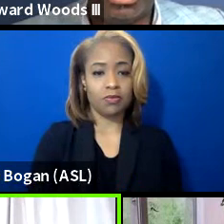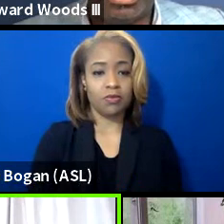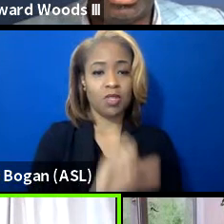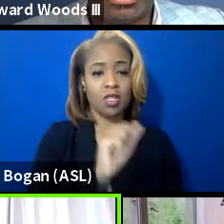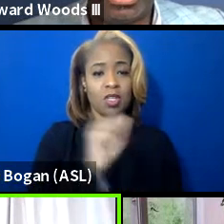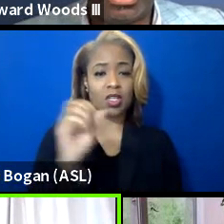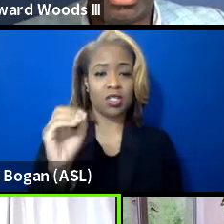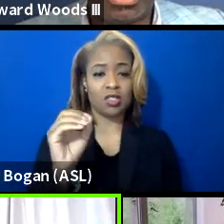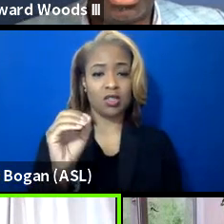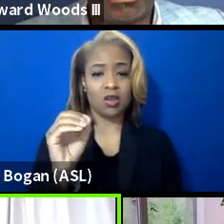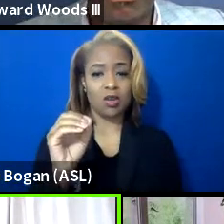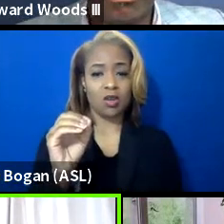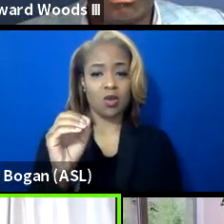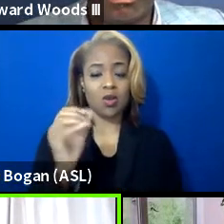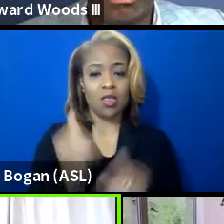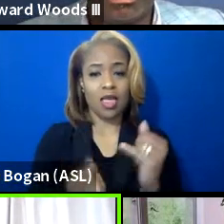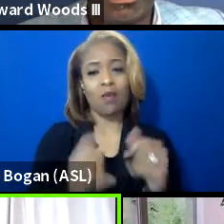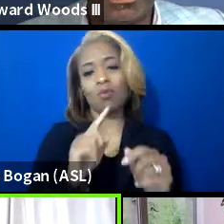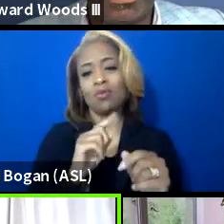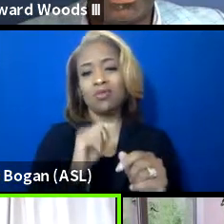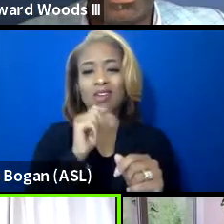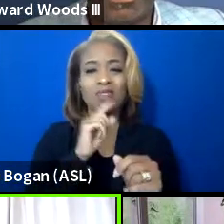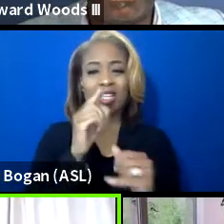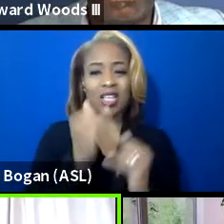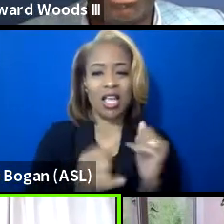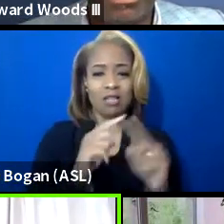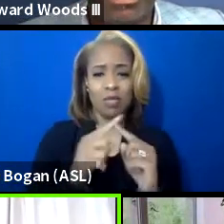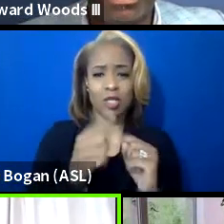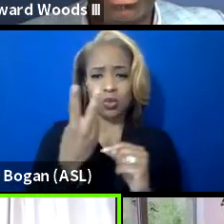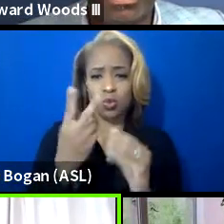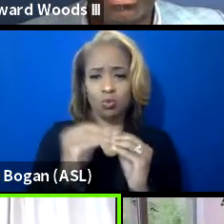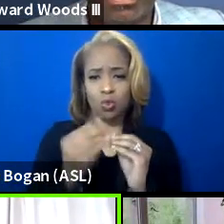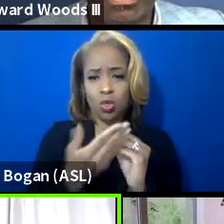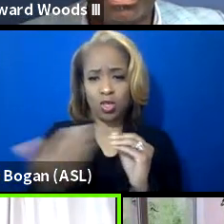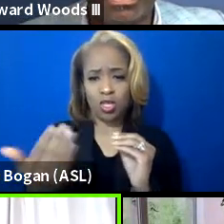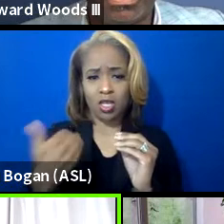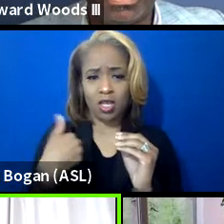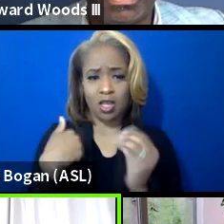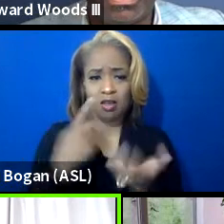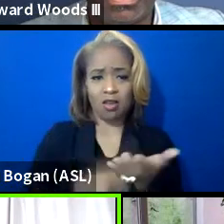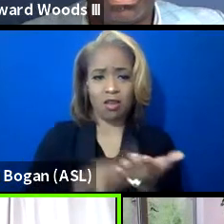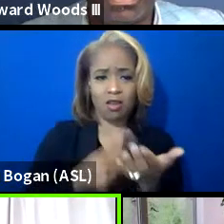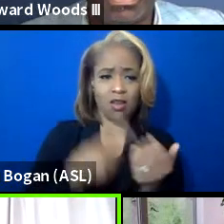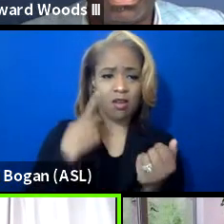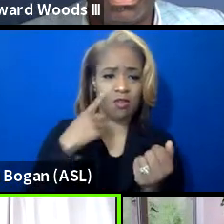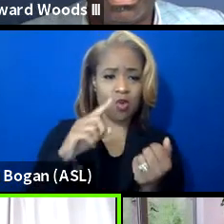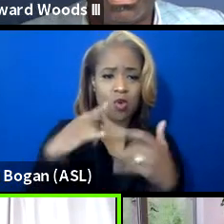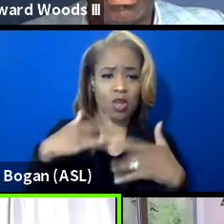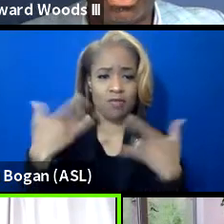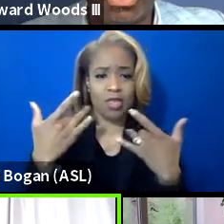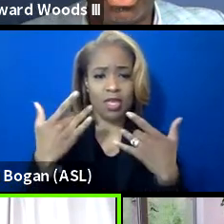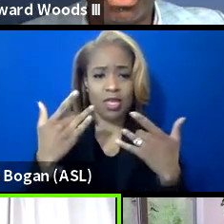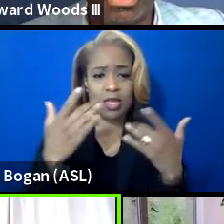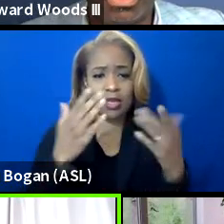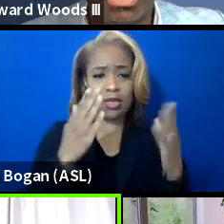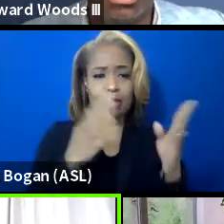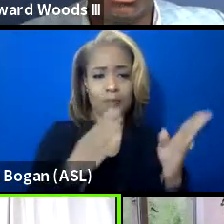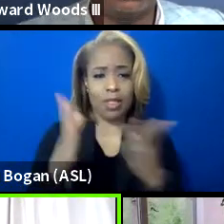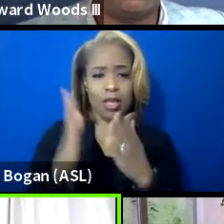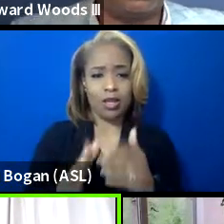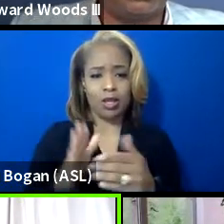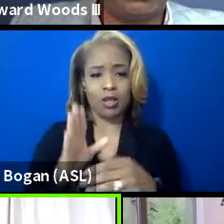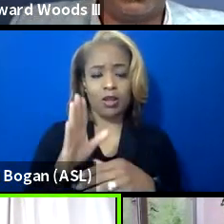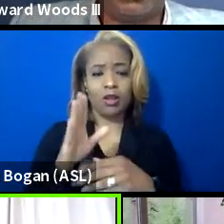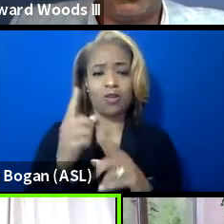So not lastly, maybe two more things. We have a discussion of the event planner by